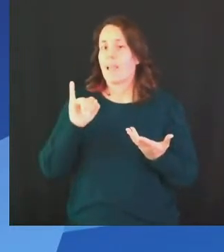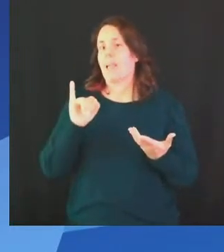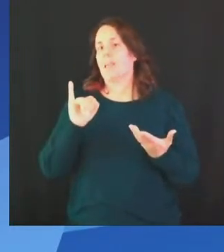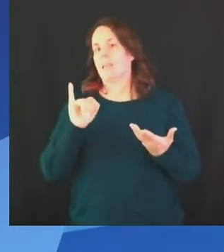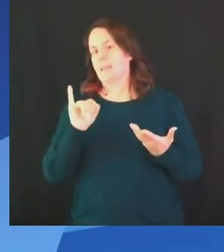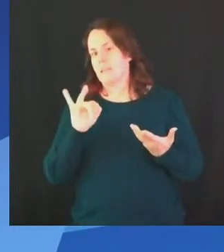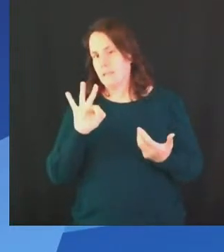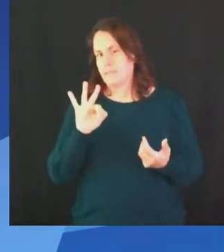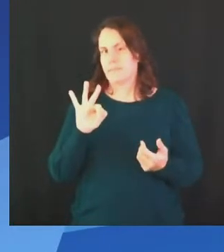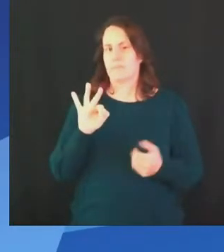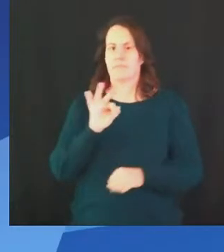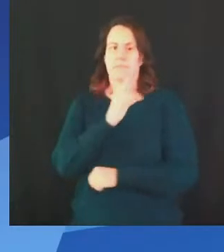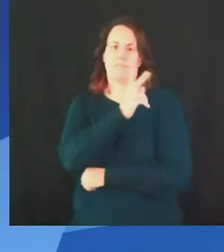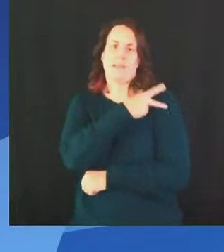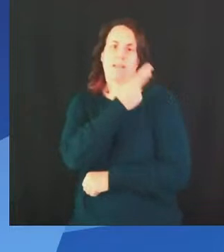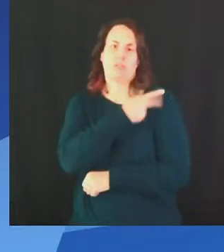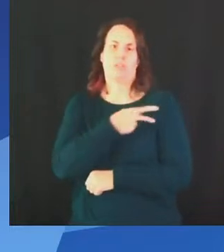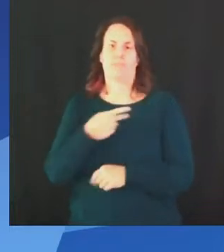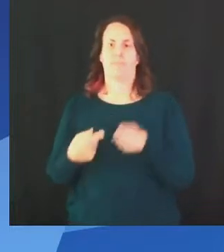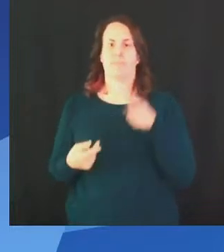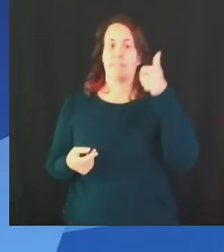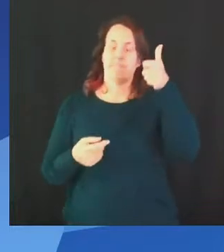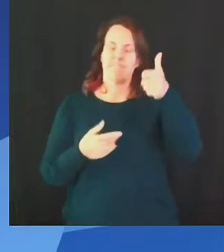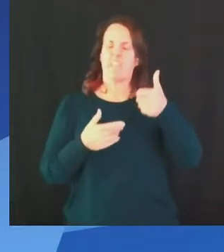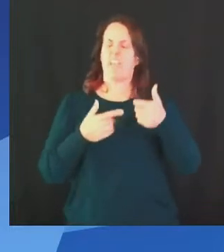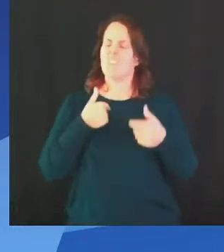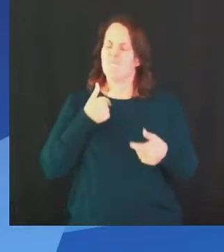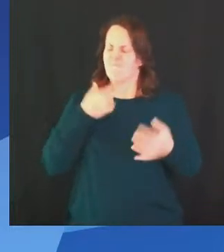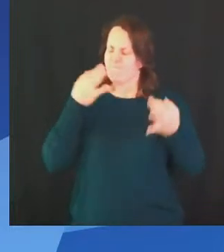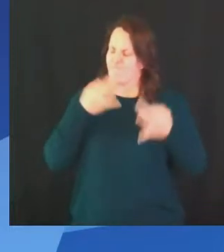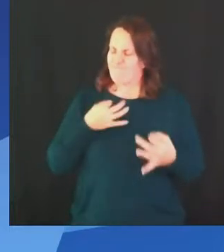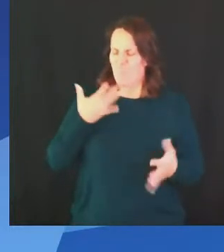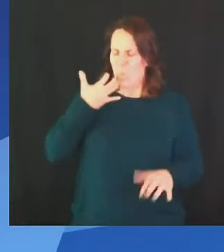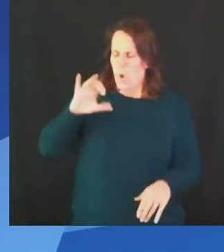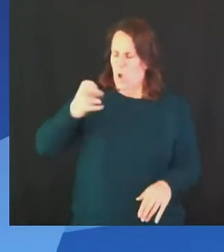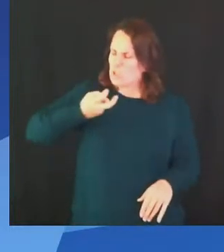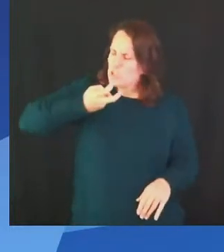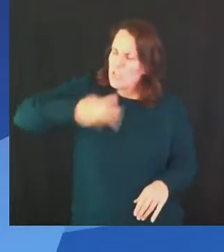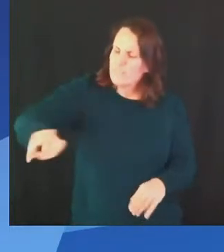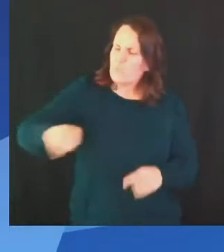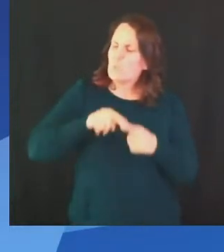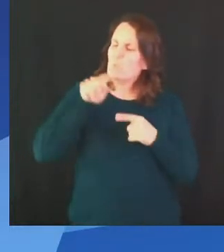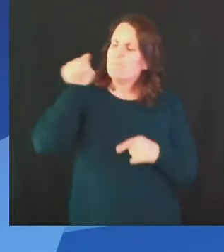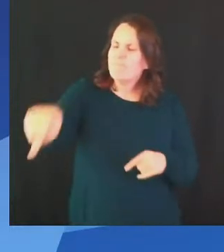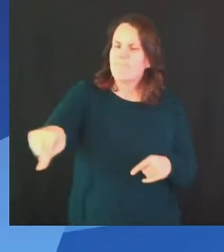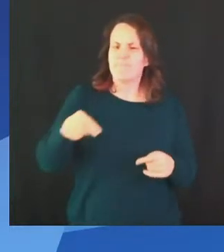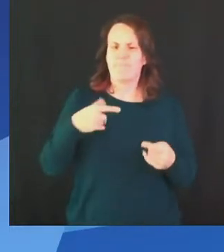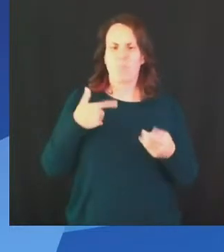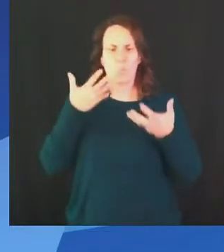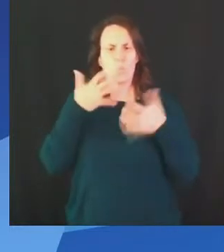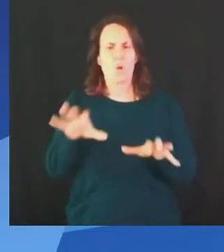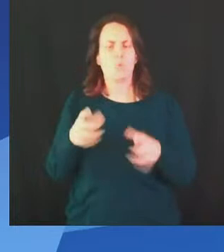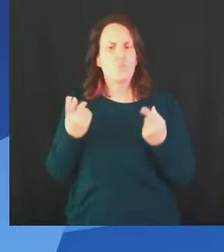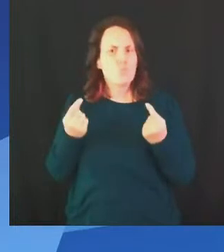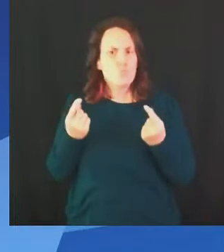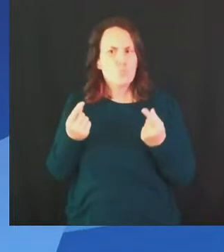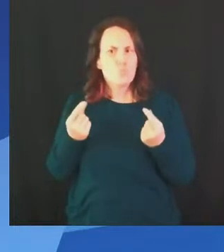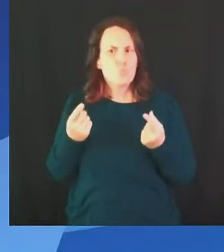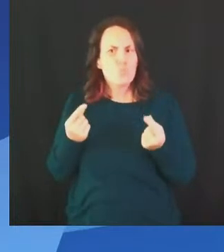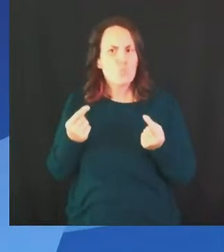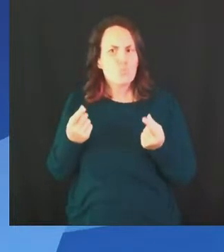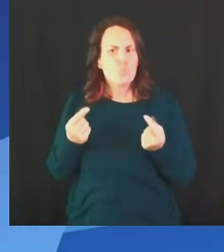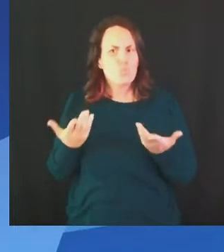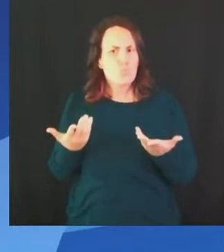to be transported to the alternate care facility, if they're a candidate for being transported there.